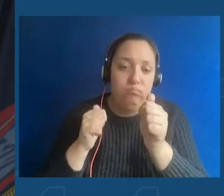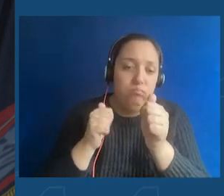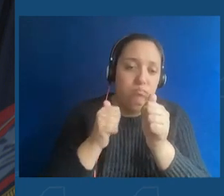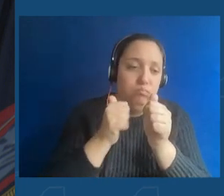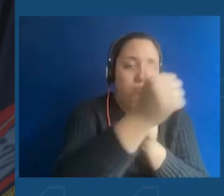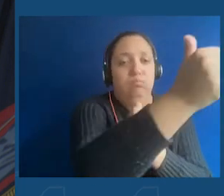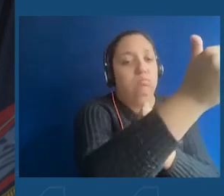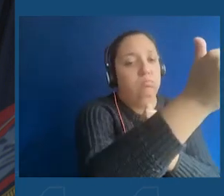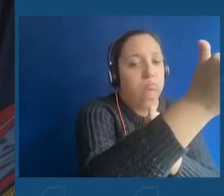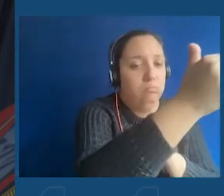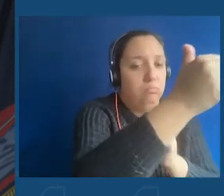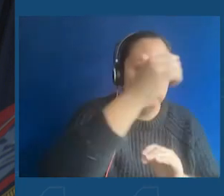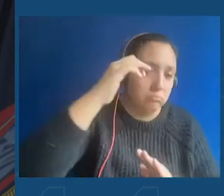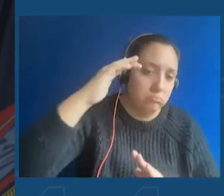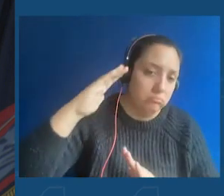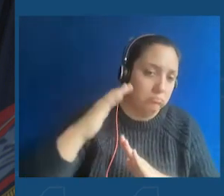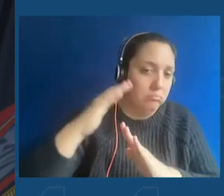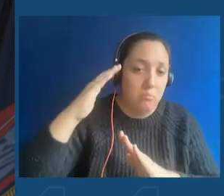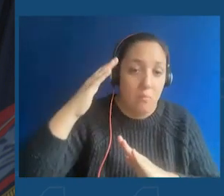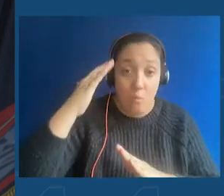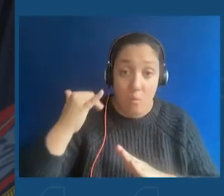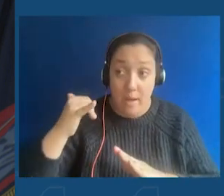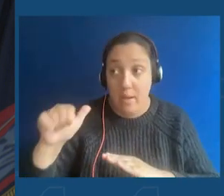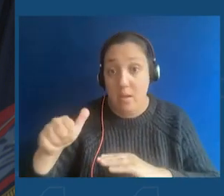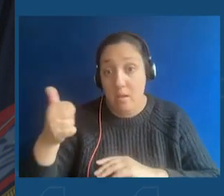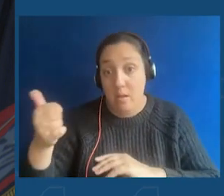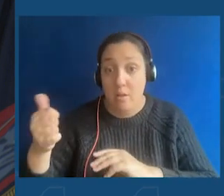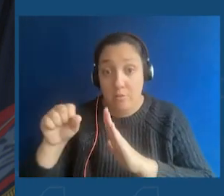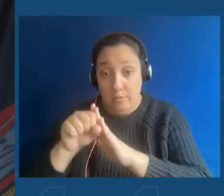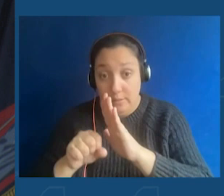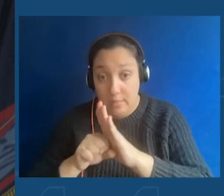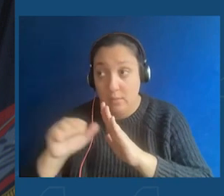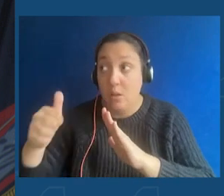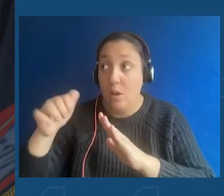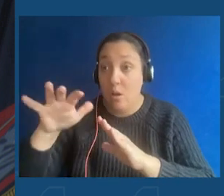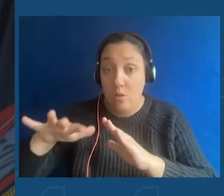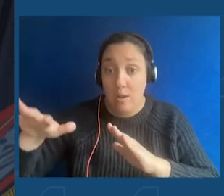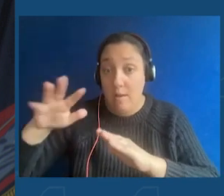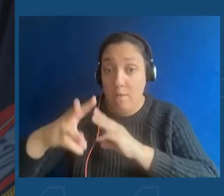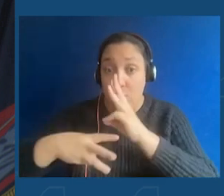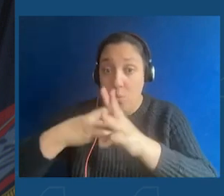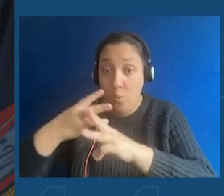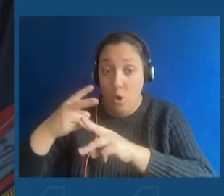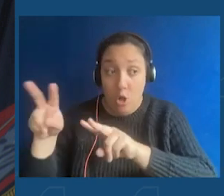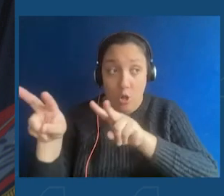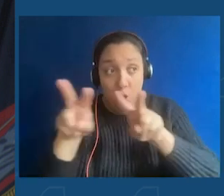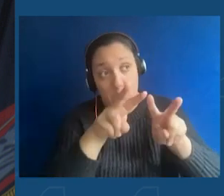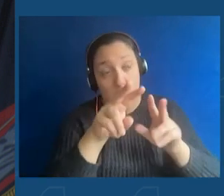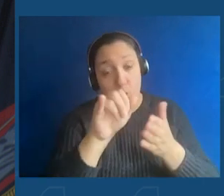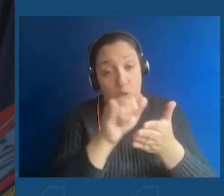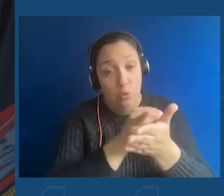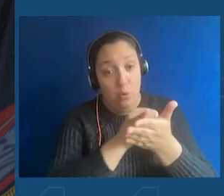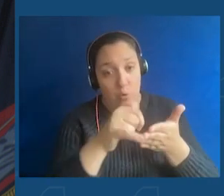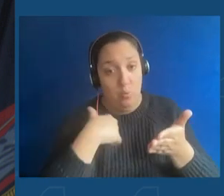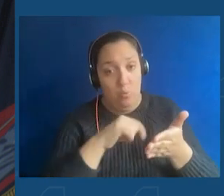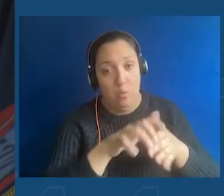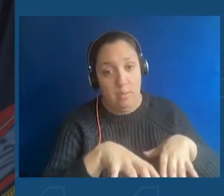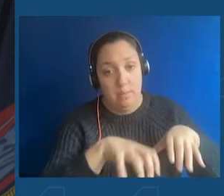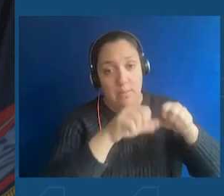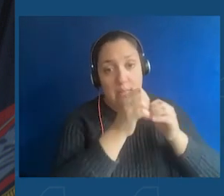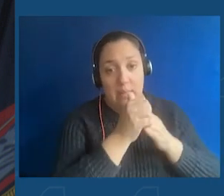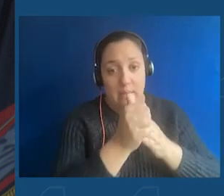looking to New York for leadership during these tumultuous times. We lead with a strong belief in what is